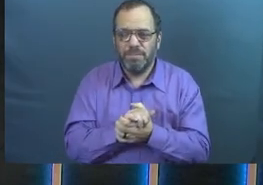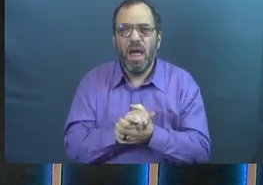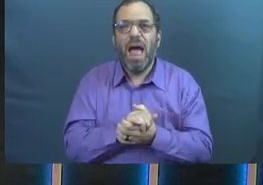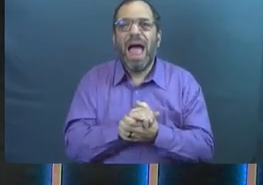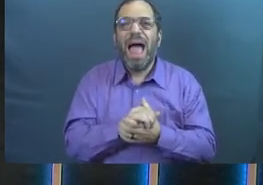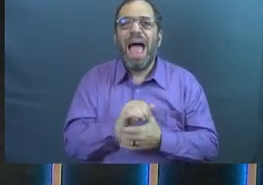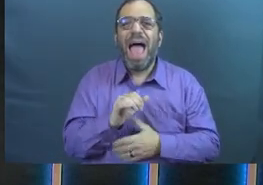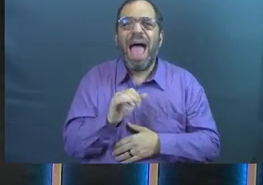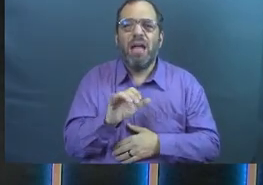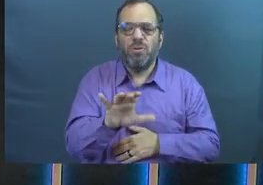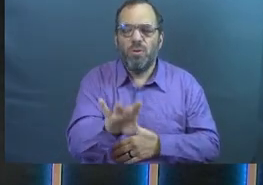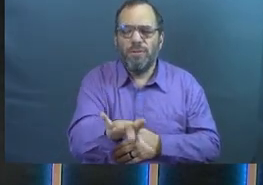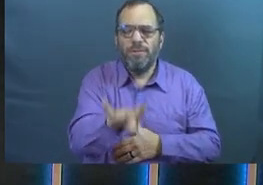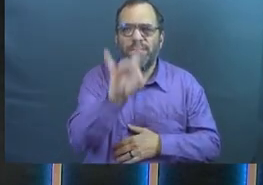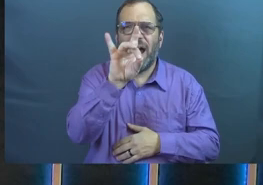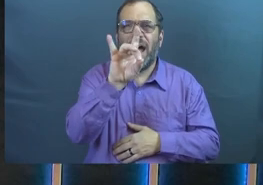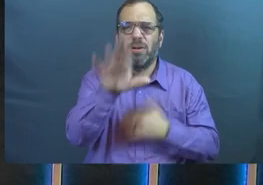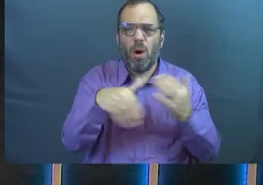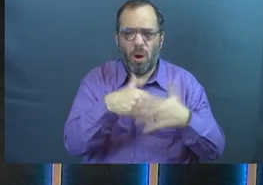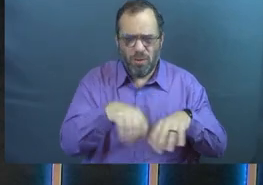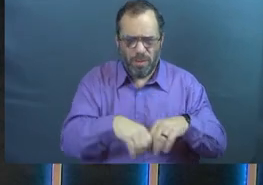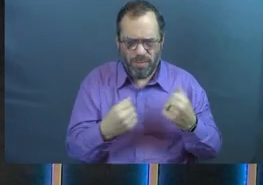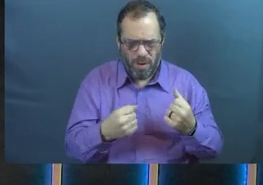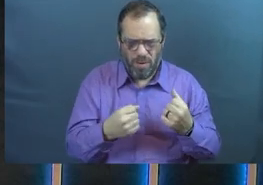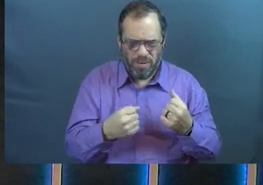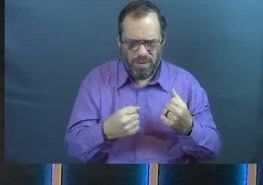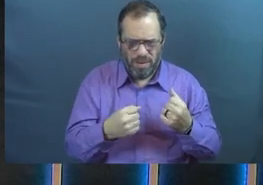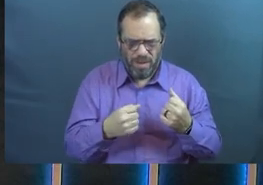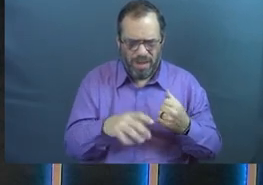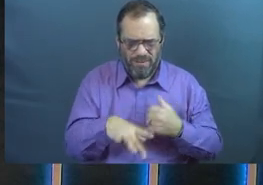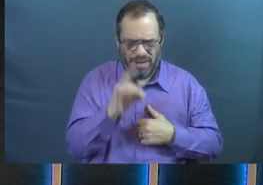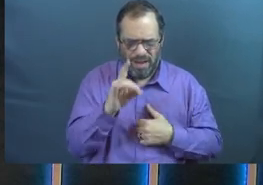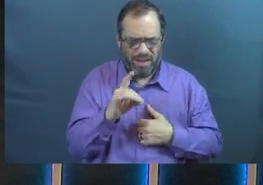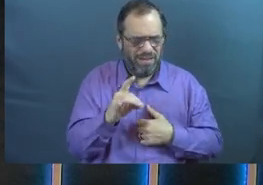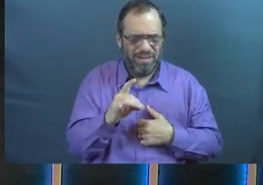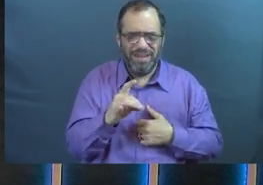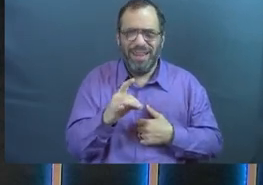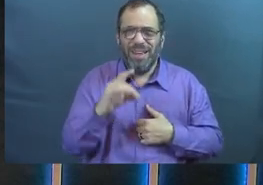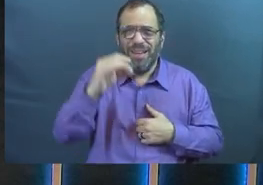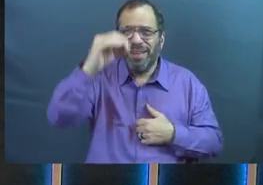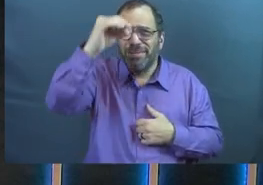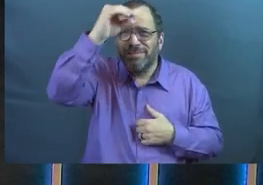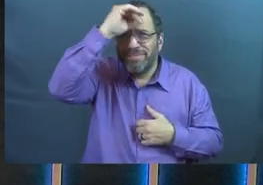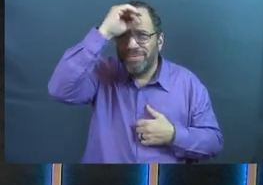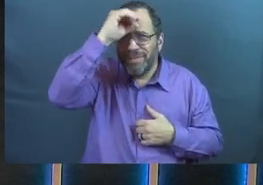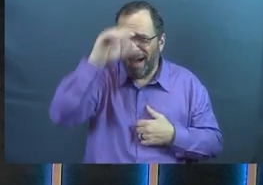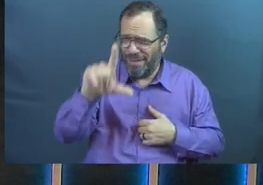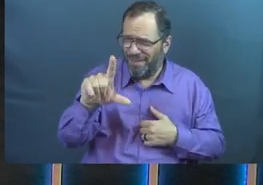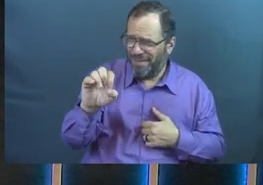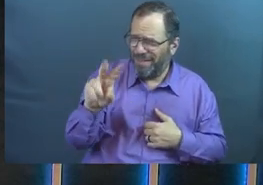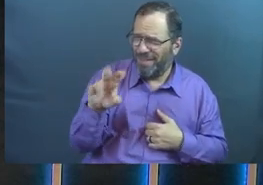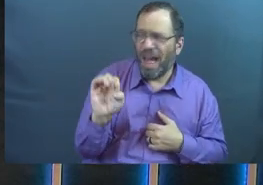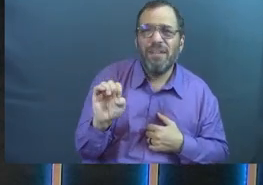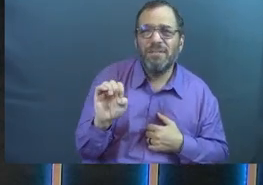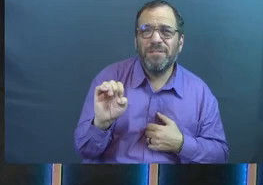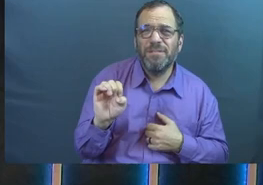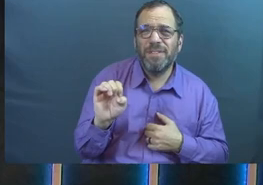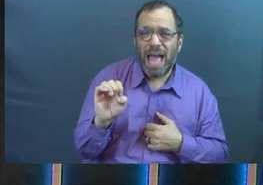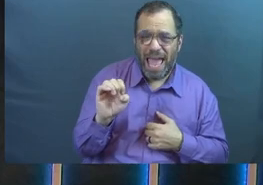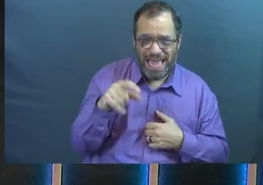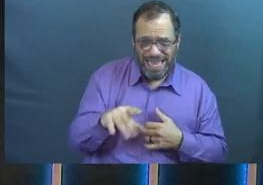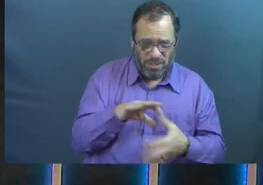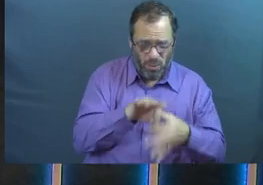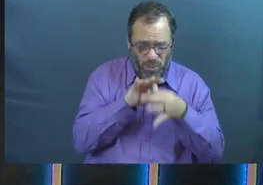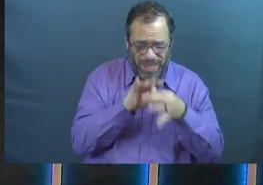And you find all the things in you that are broken, and you start to find and discover that you don't know anything about love. And if you enter into